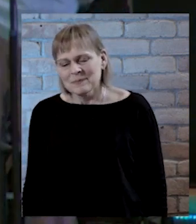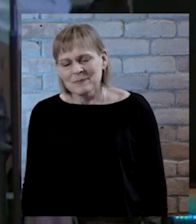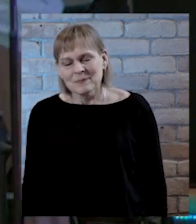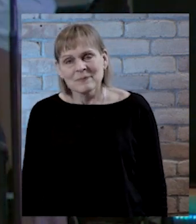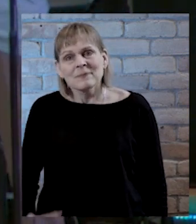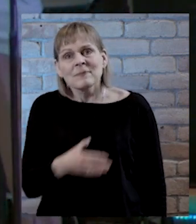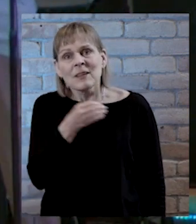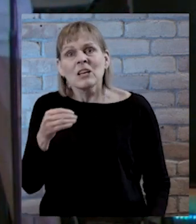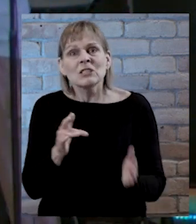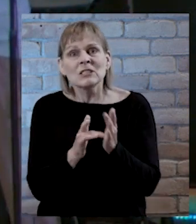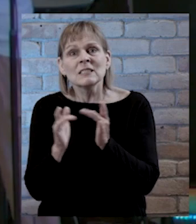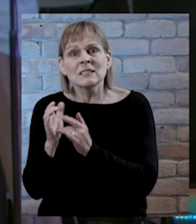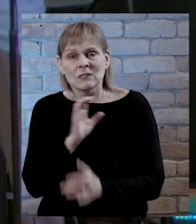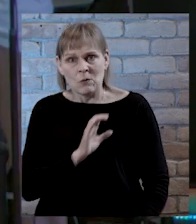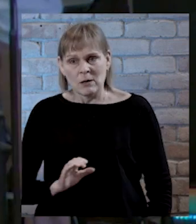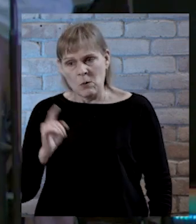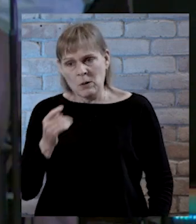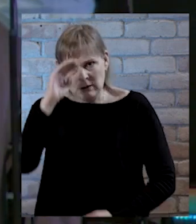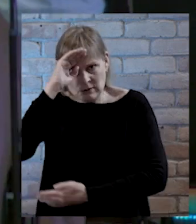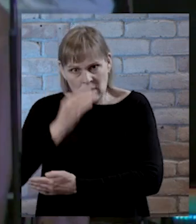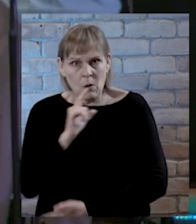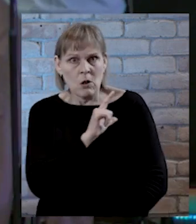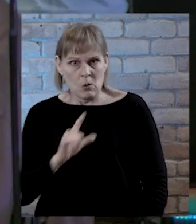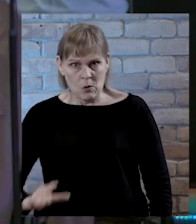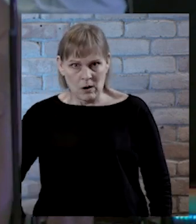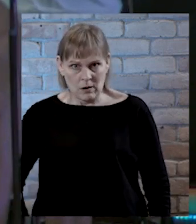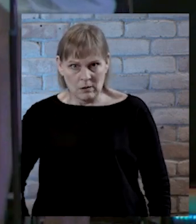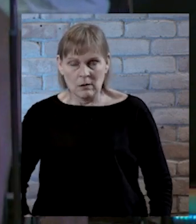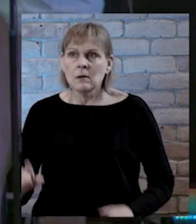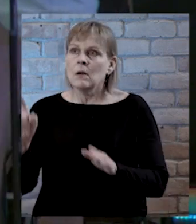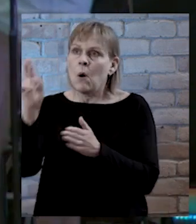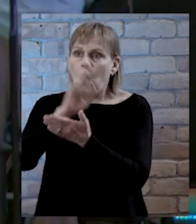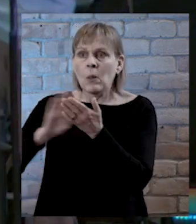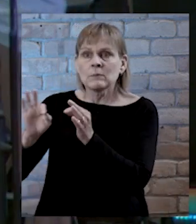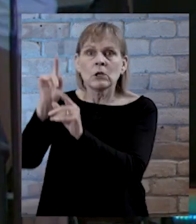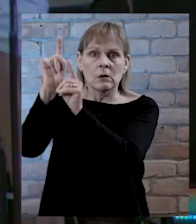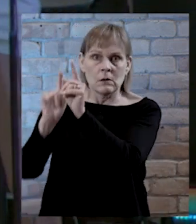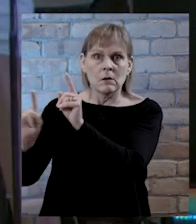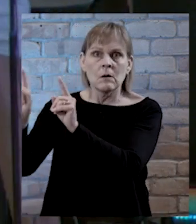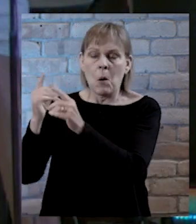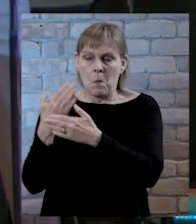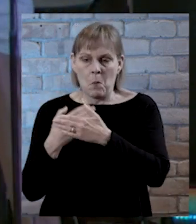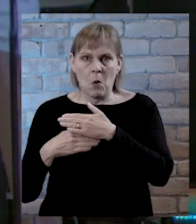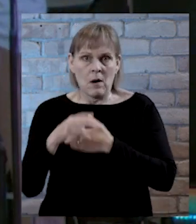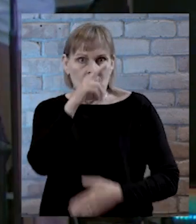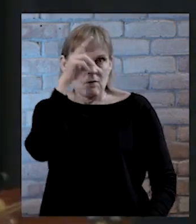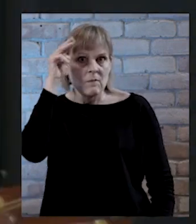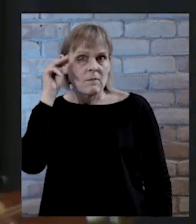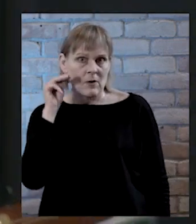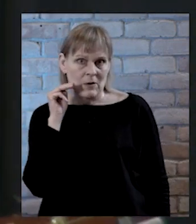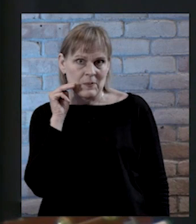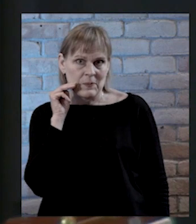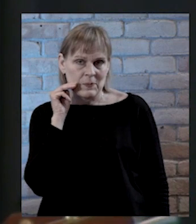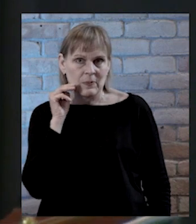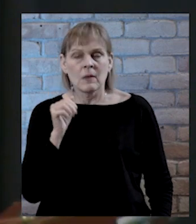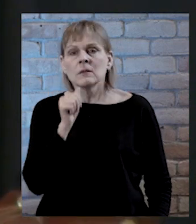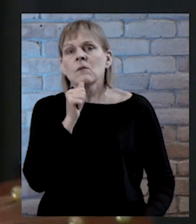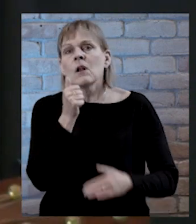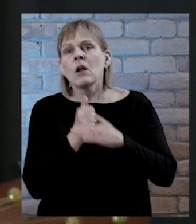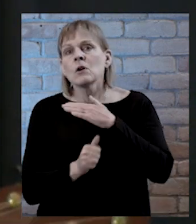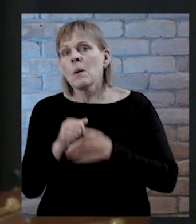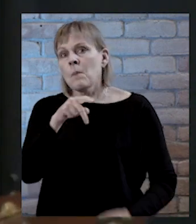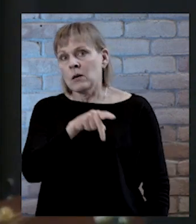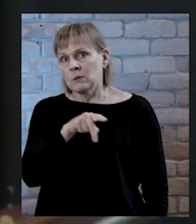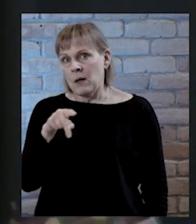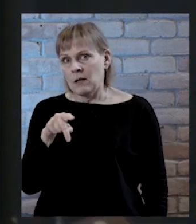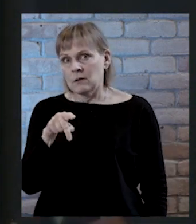And in Jesus Christ, His only Son, our Lord, who was conceived by the Holy Spirit, born of the Virgin Mary, suffered